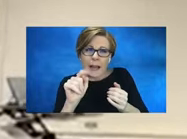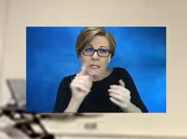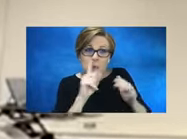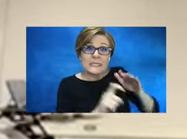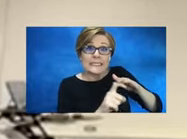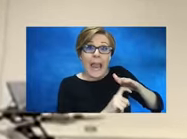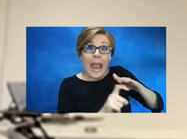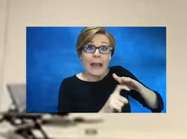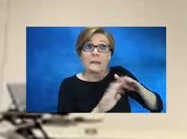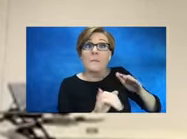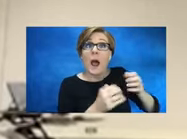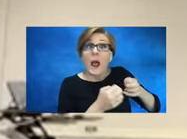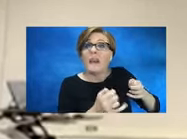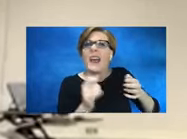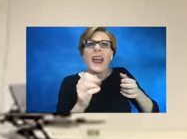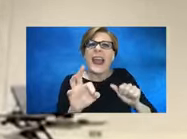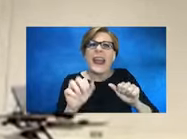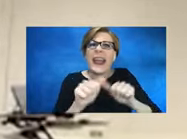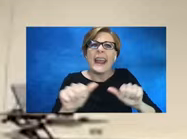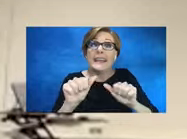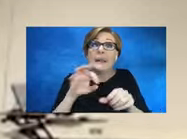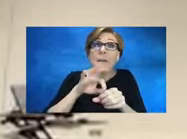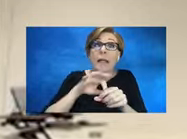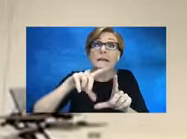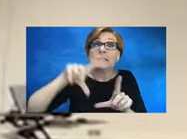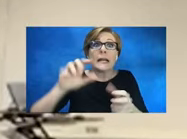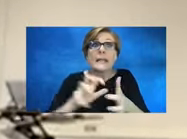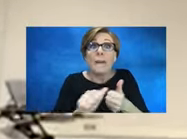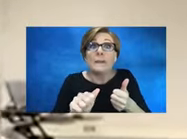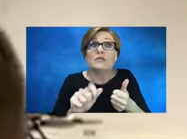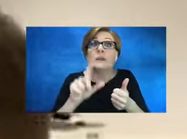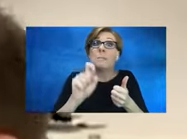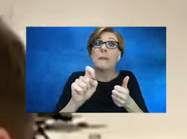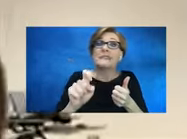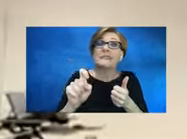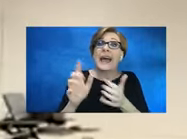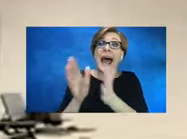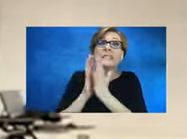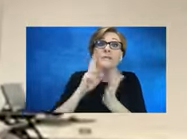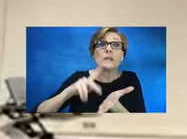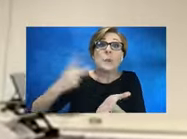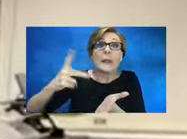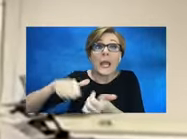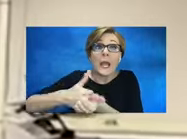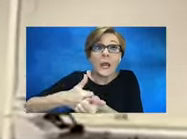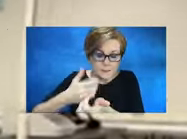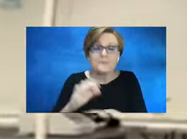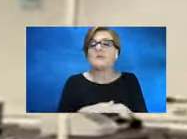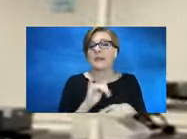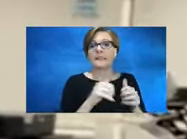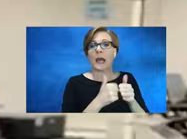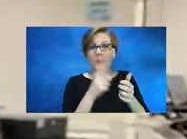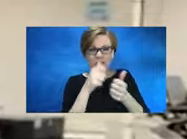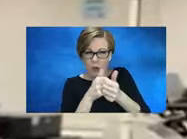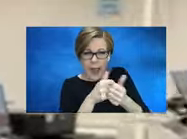there were any ballots that were damaged or needed to be duplicated, they would be identified here as well. So this is how we track those ballots through the